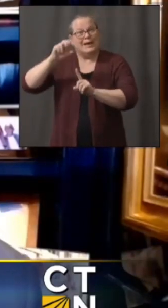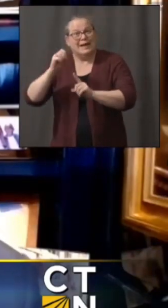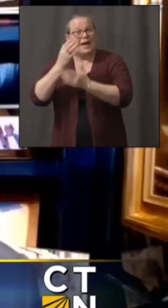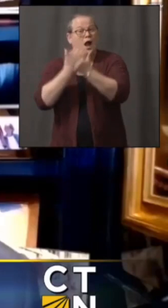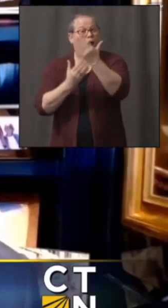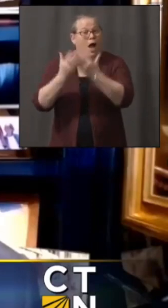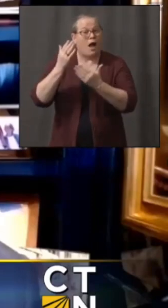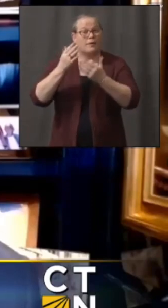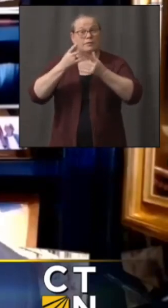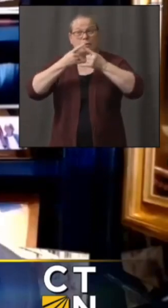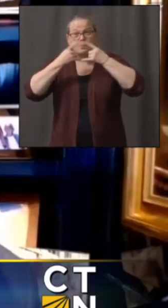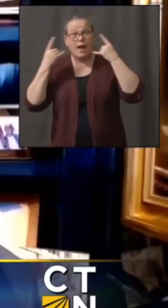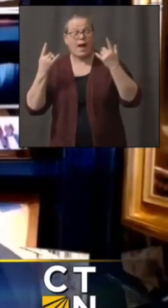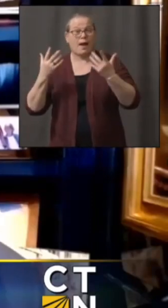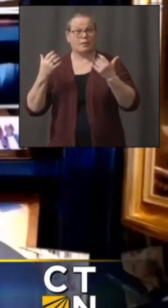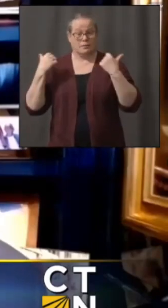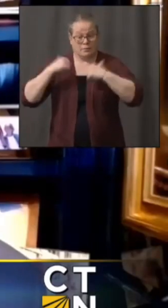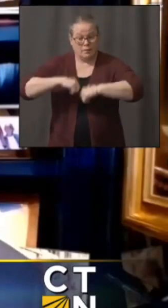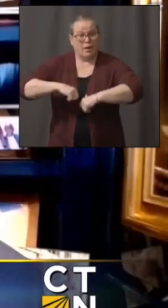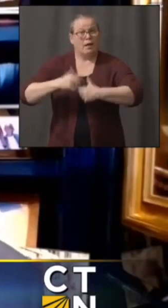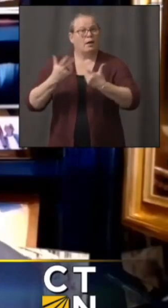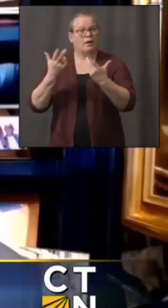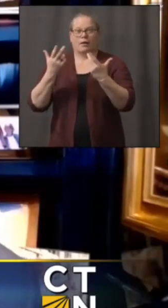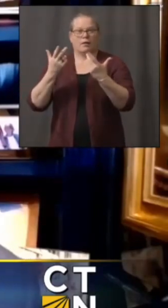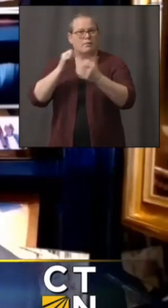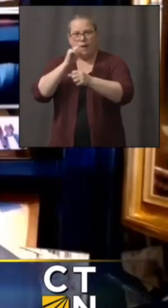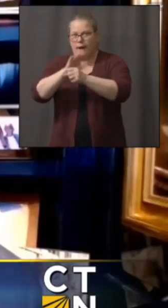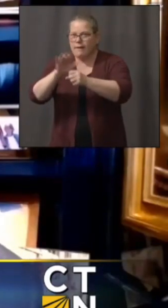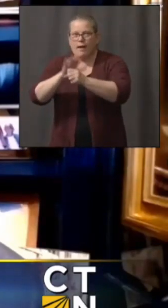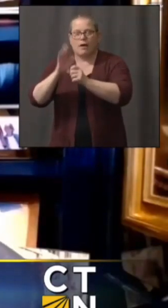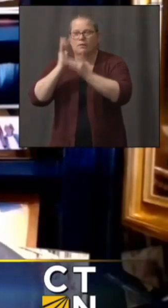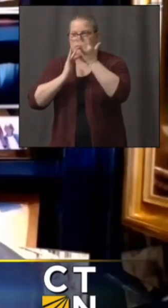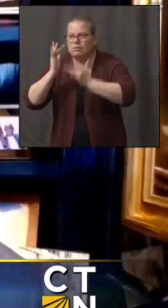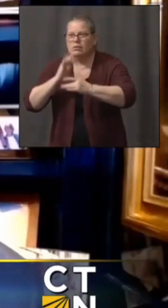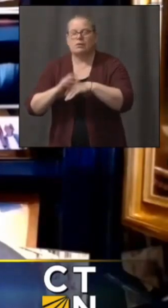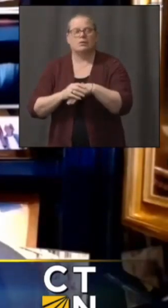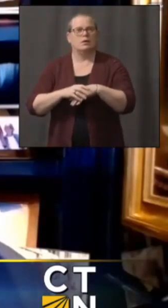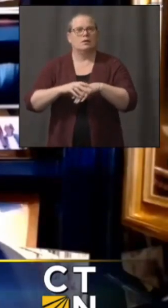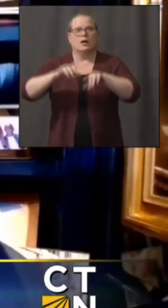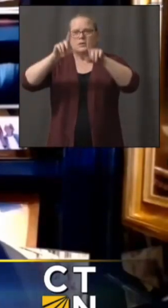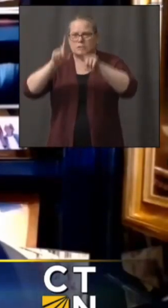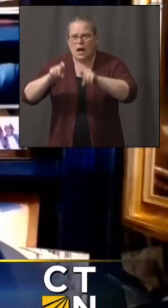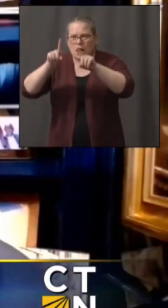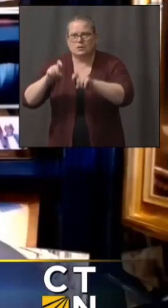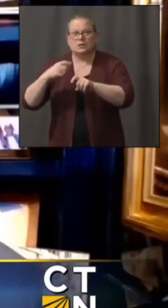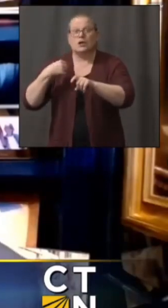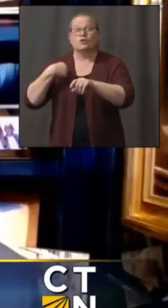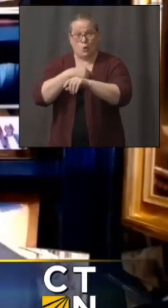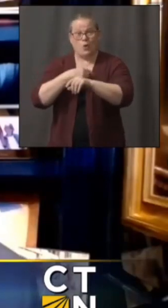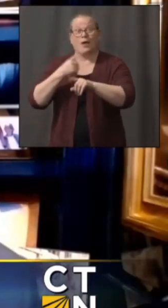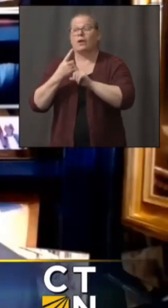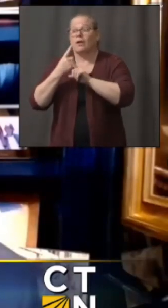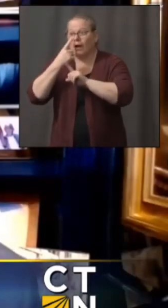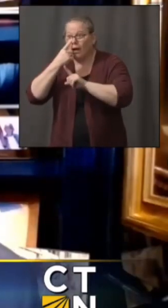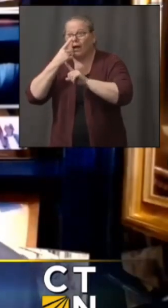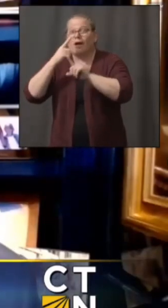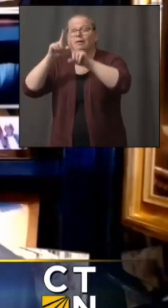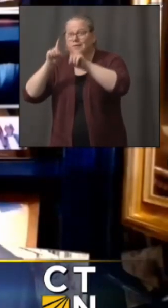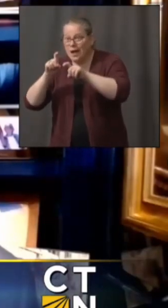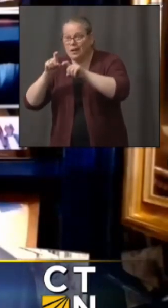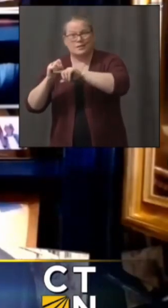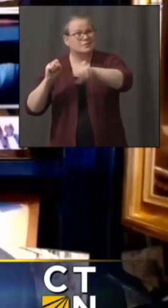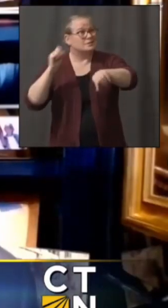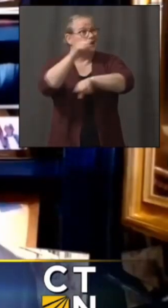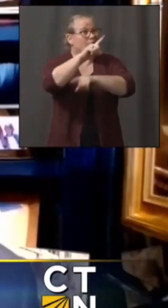out of someplace in Atlanta. Oh, no, then we can test, and it's got to go to California. By then, it was 5 days later, and a lot of bad things happened in